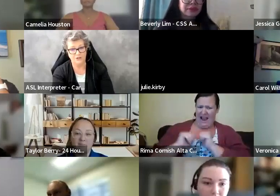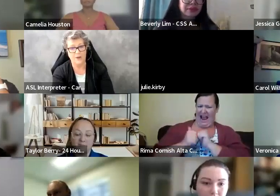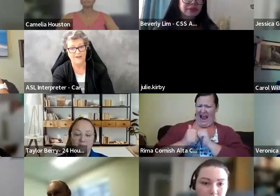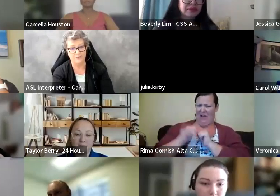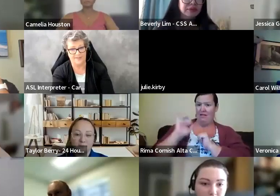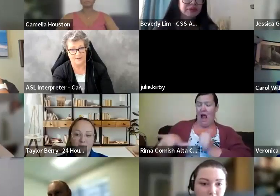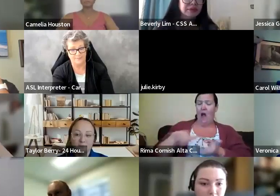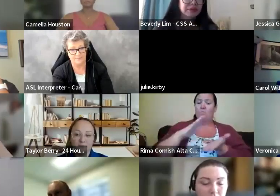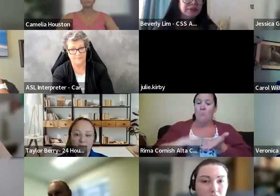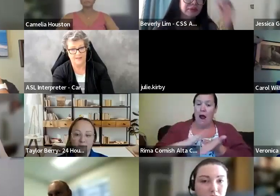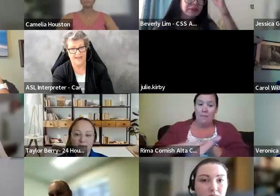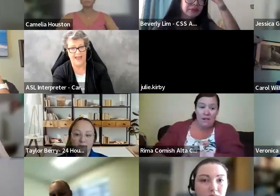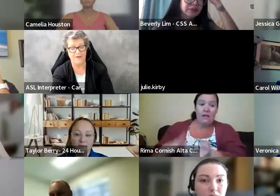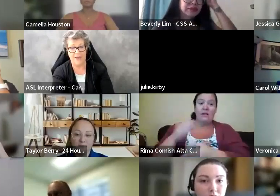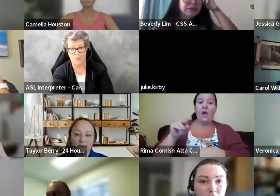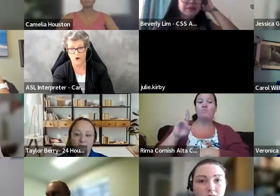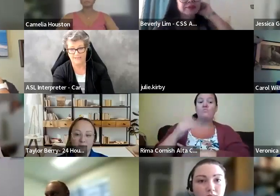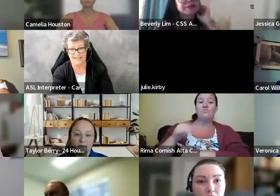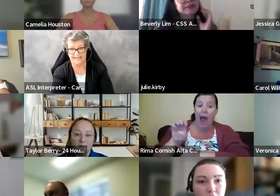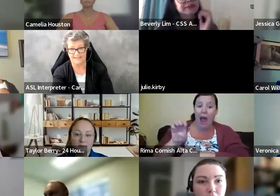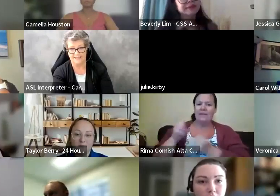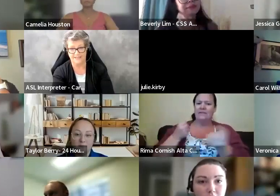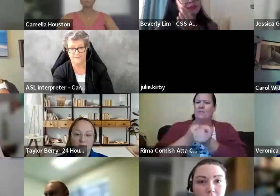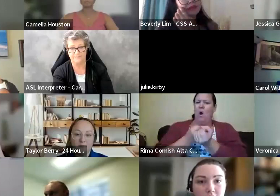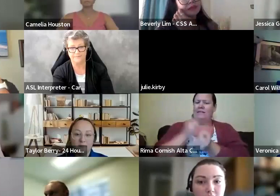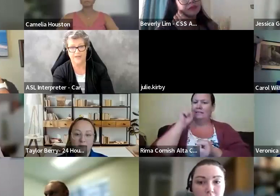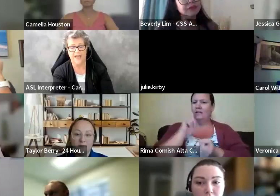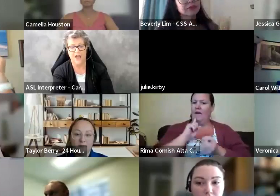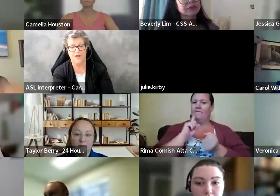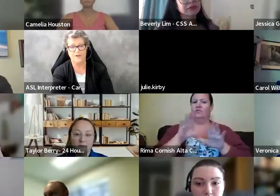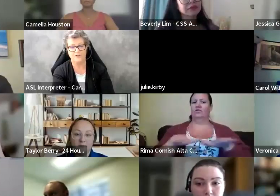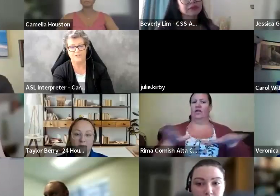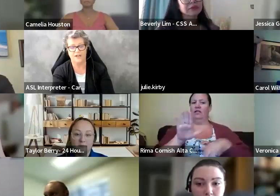We do have rhythm, and how that works is